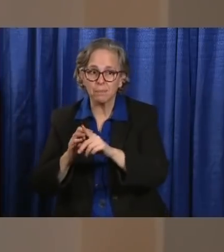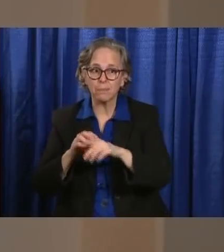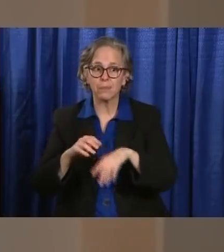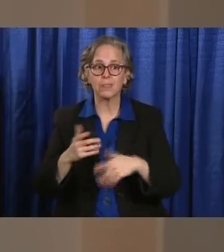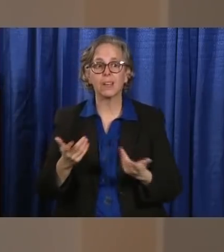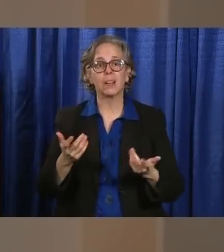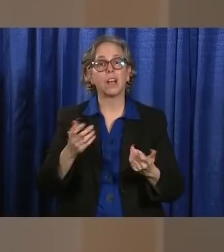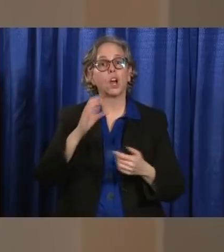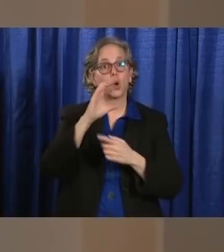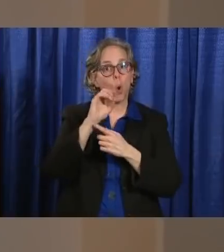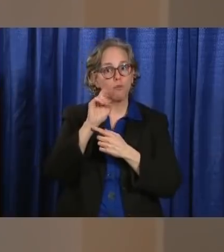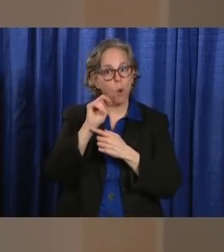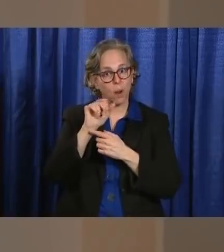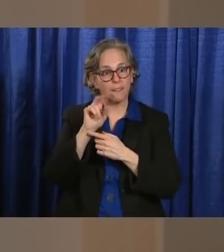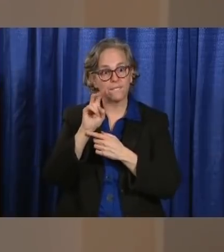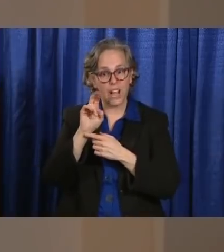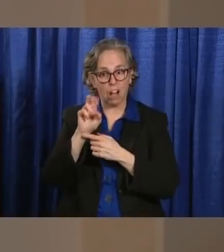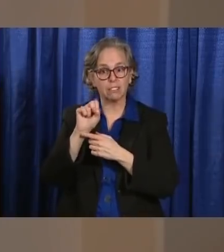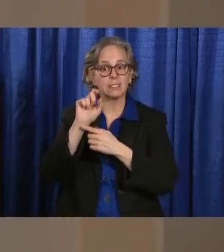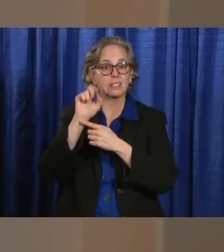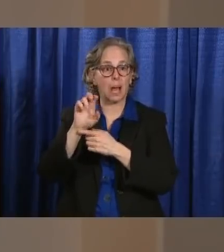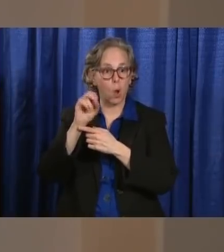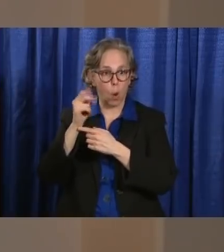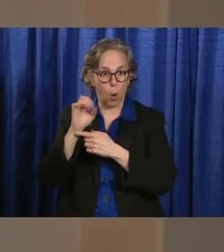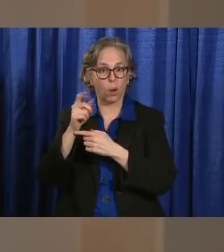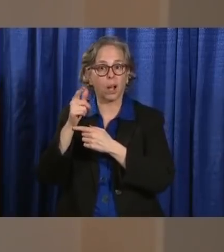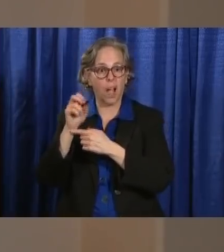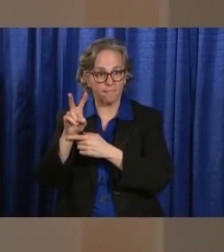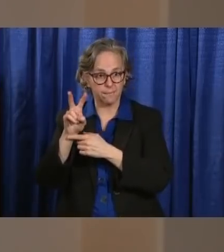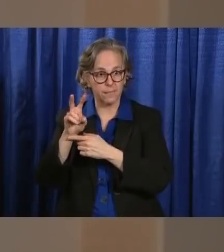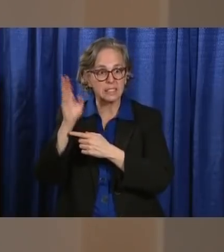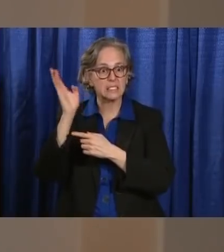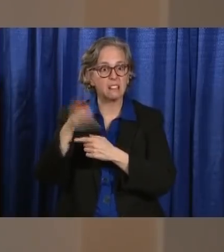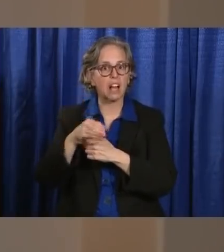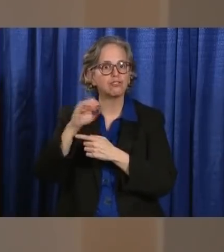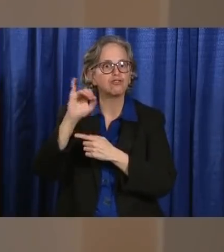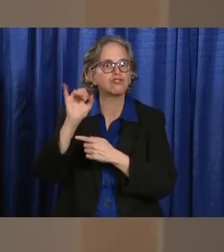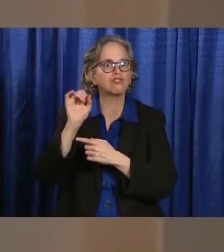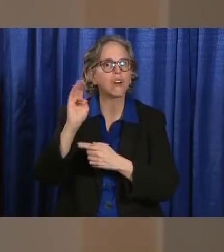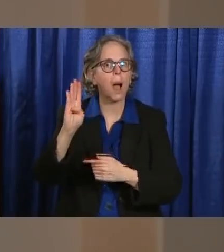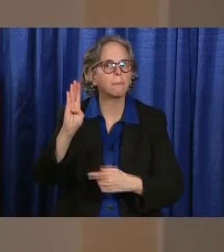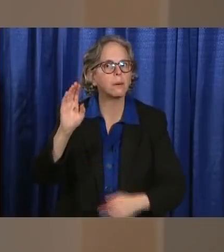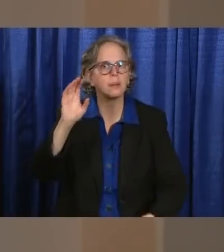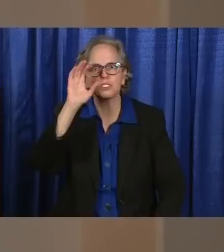coronavirus.ohio.gov/job search. We have grocery stores, medical providers, people who are